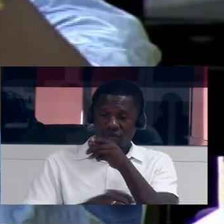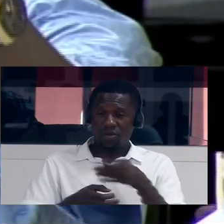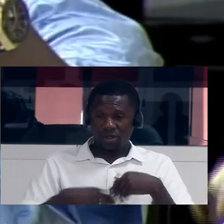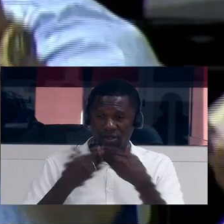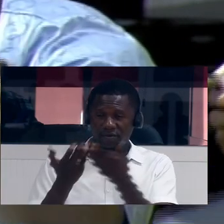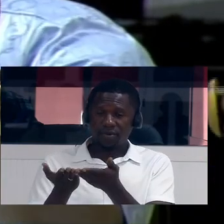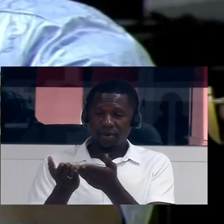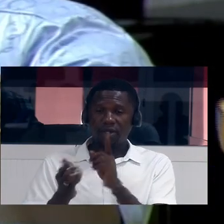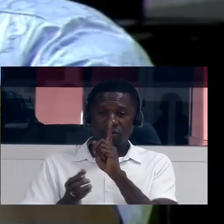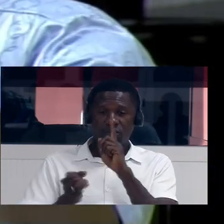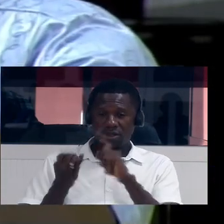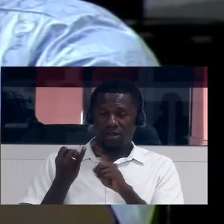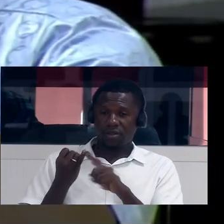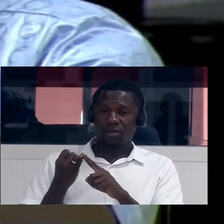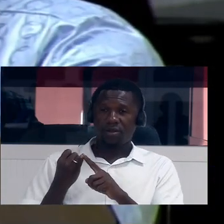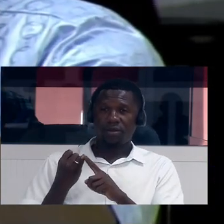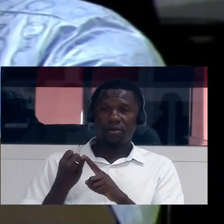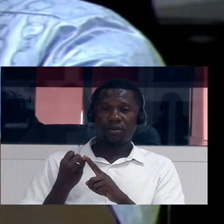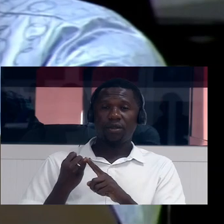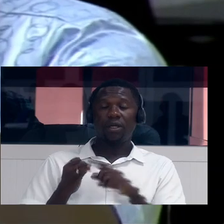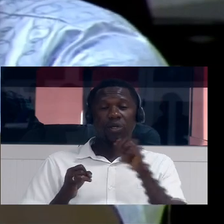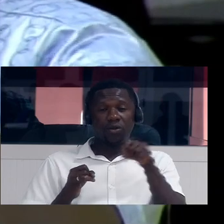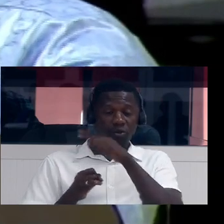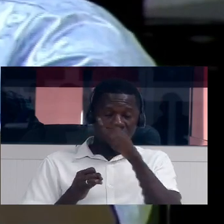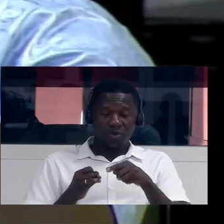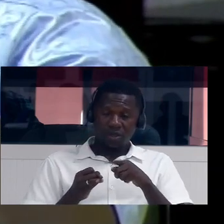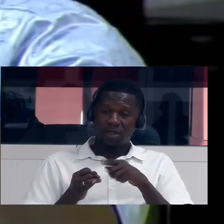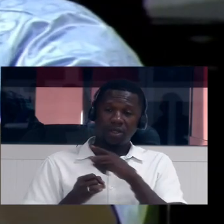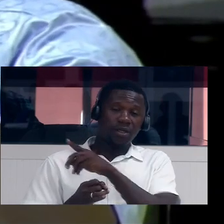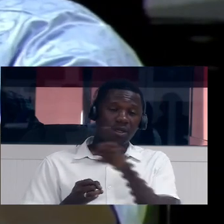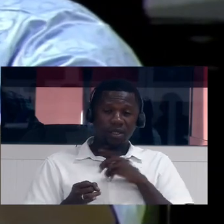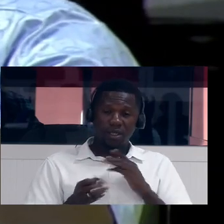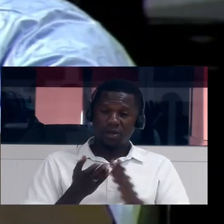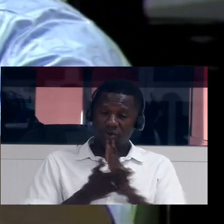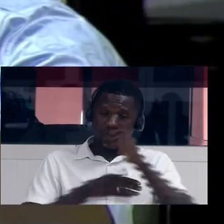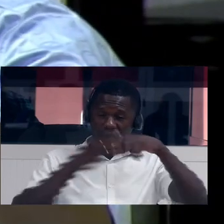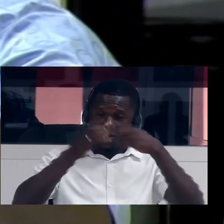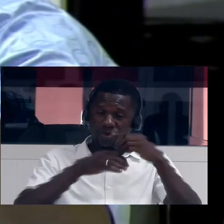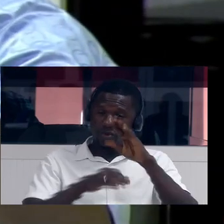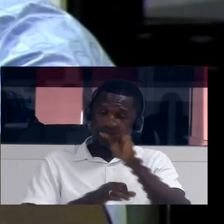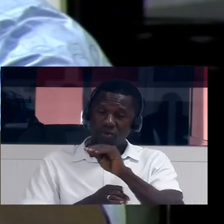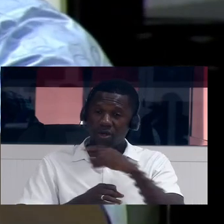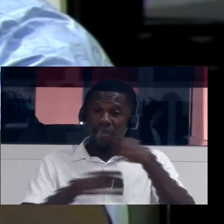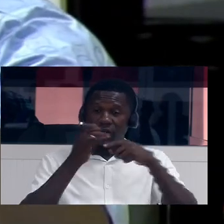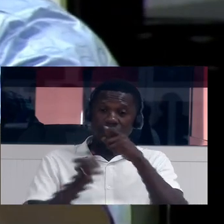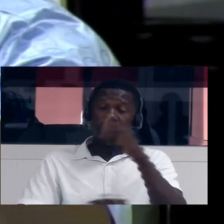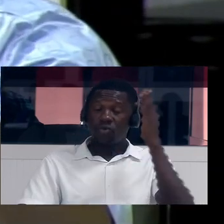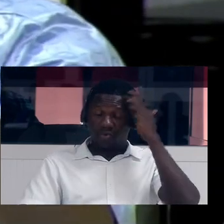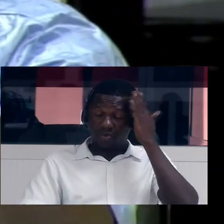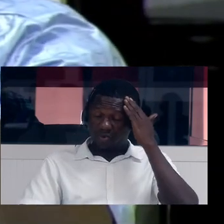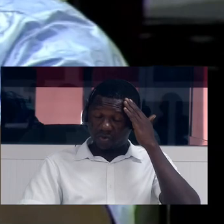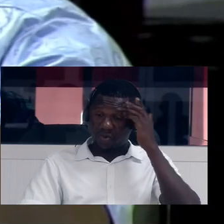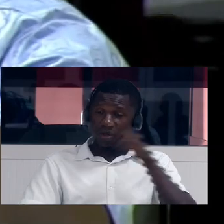That is one thing. Okay? Wrong that they continue to do after you were aware that